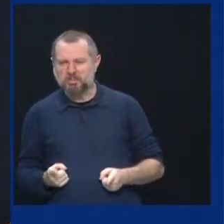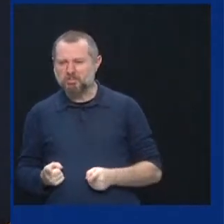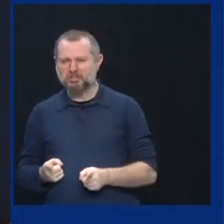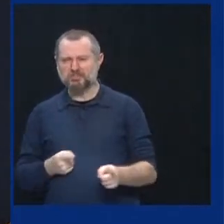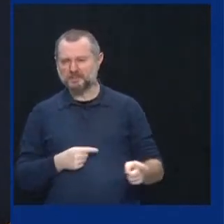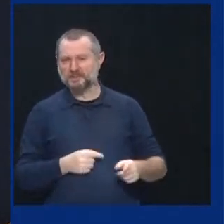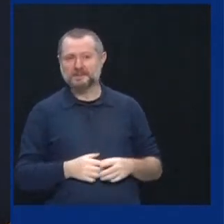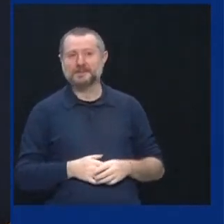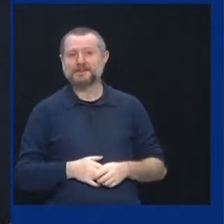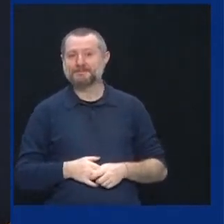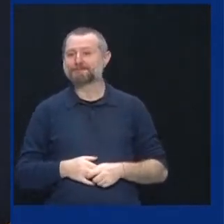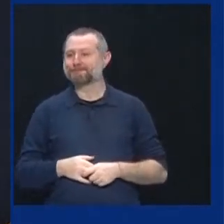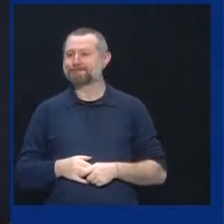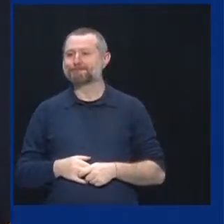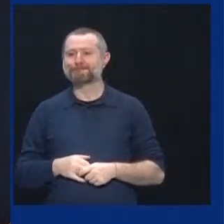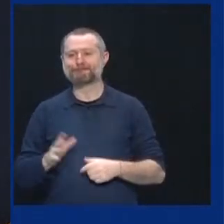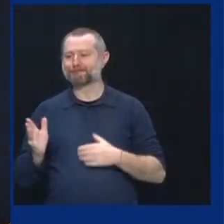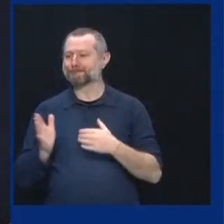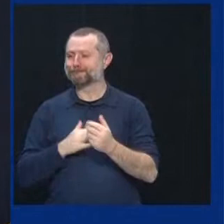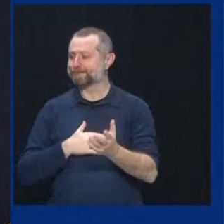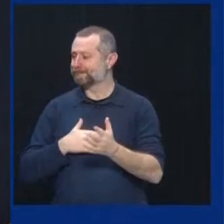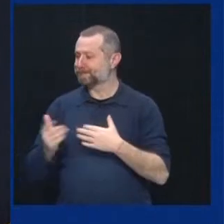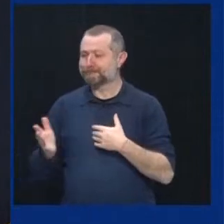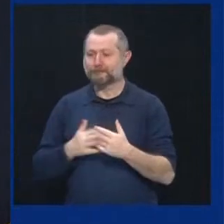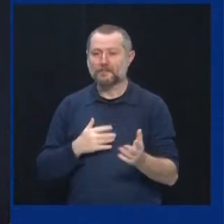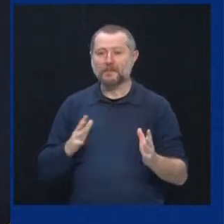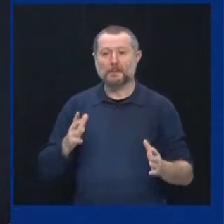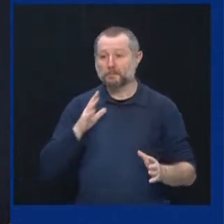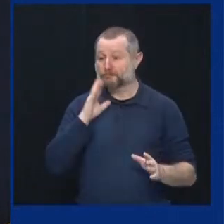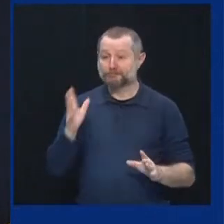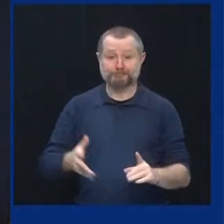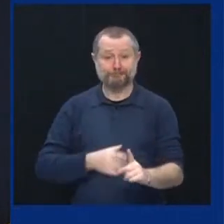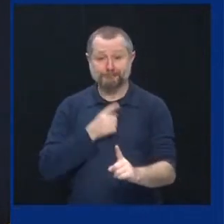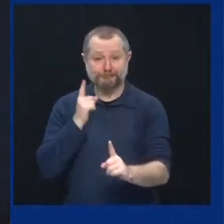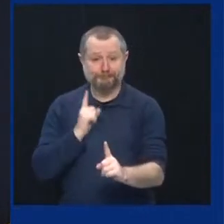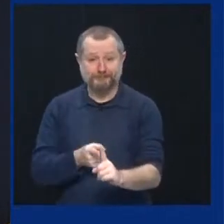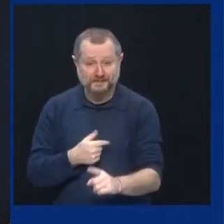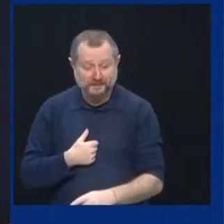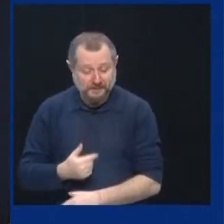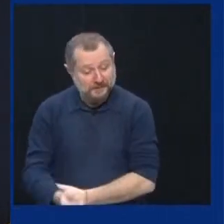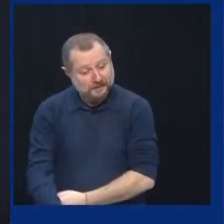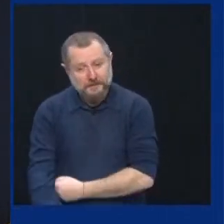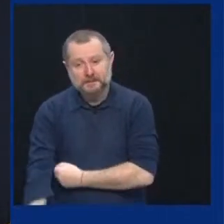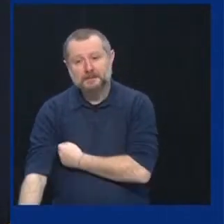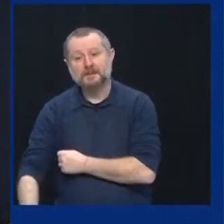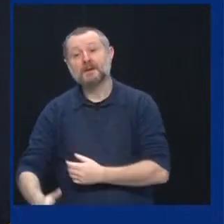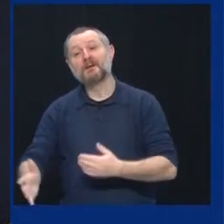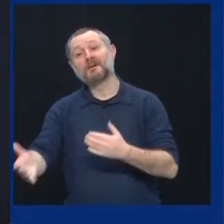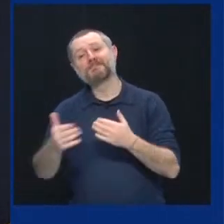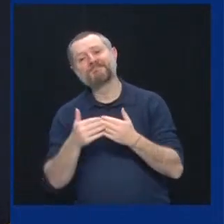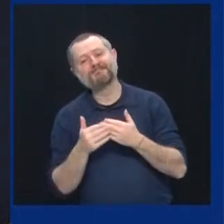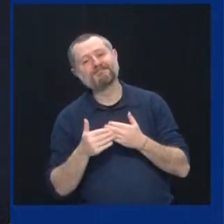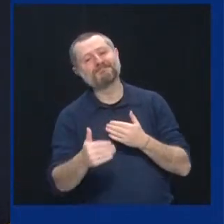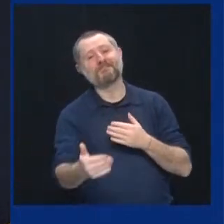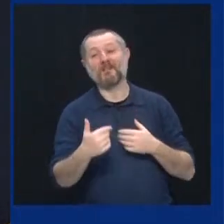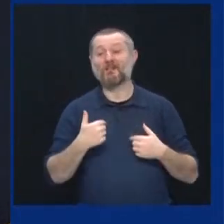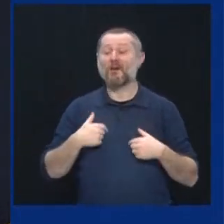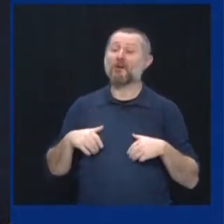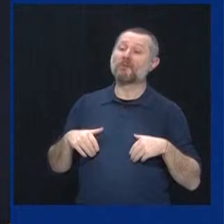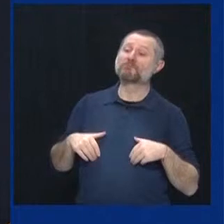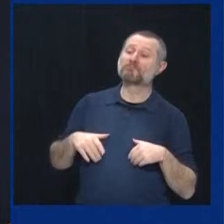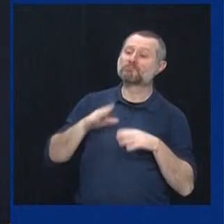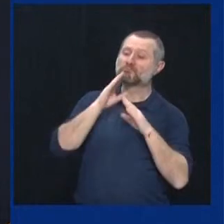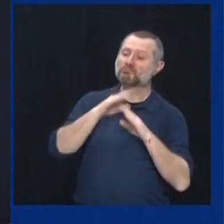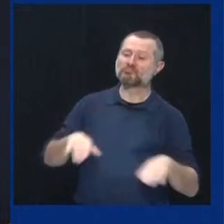But all this said, I am not going to be complacent anymore. I'm